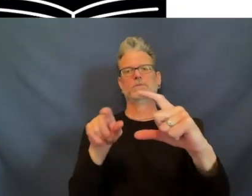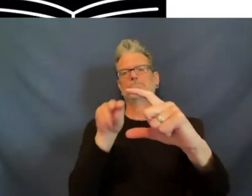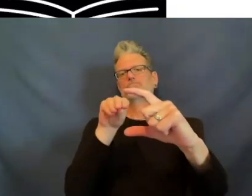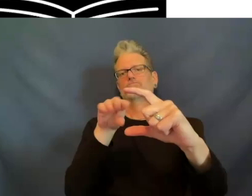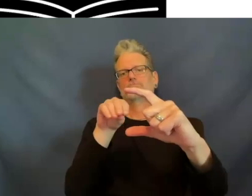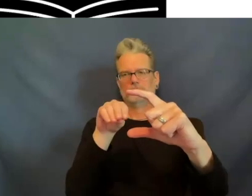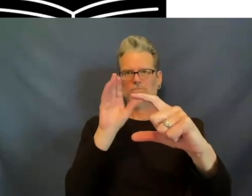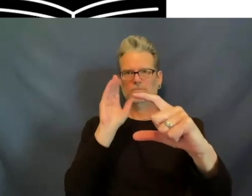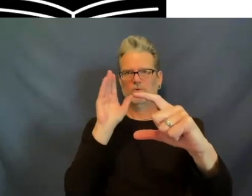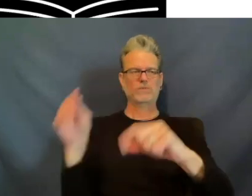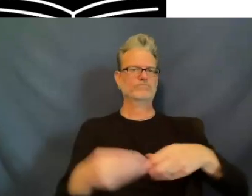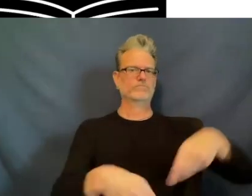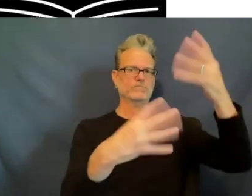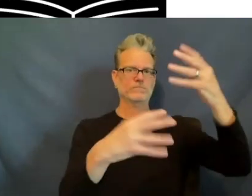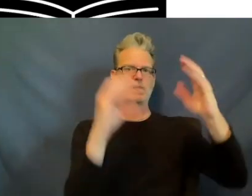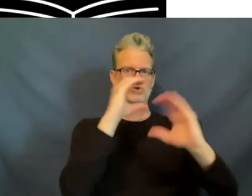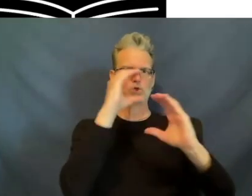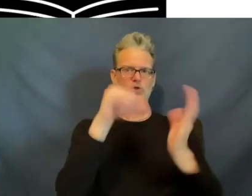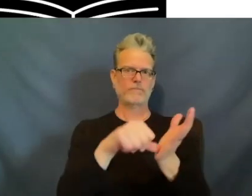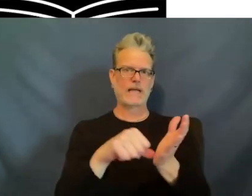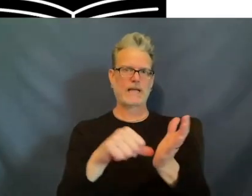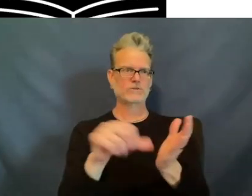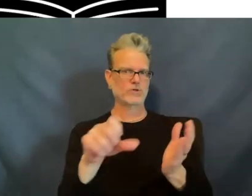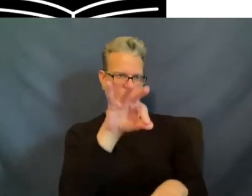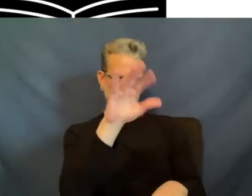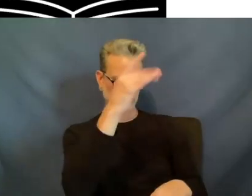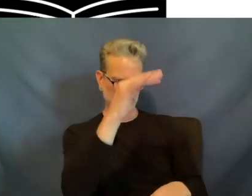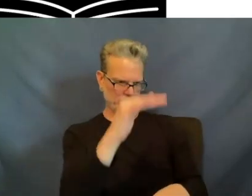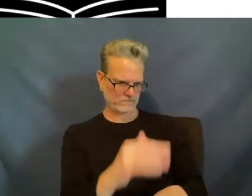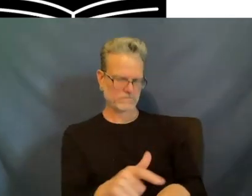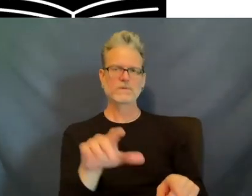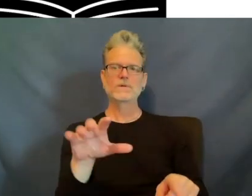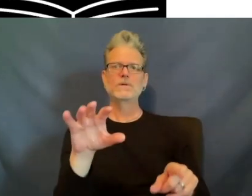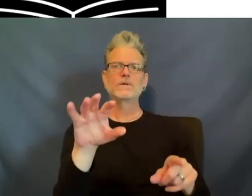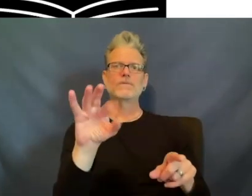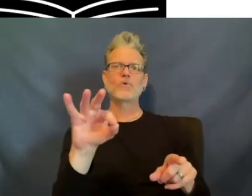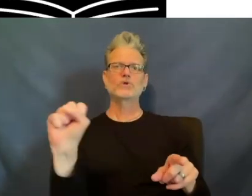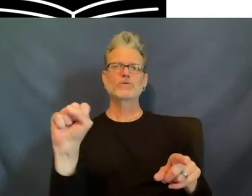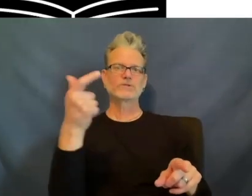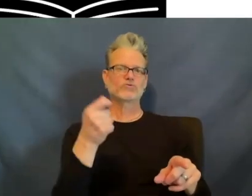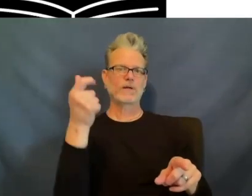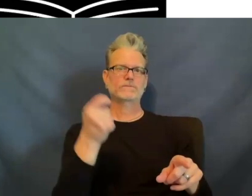the search page for grants.gov where you can find the Forest Service grants that are available.